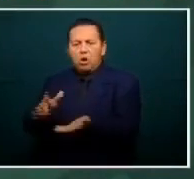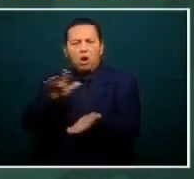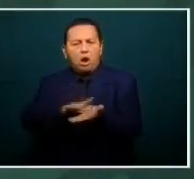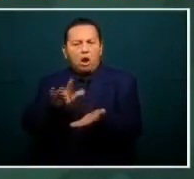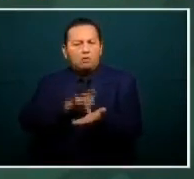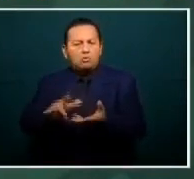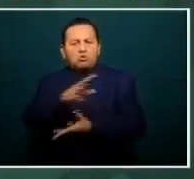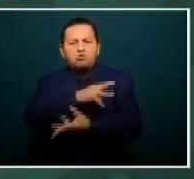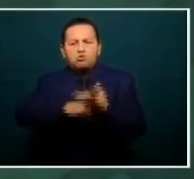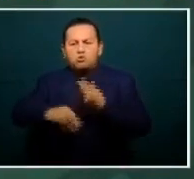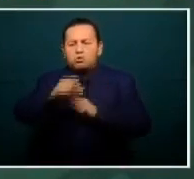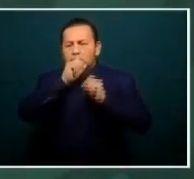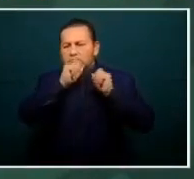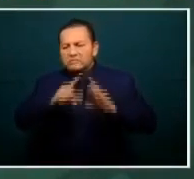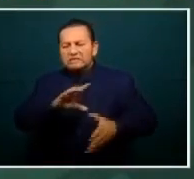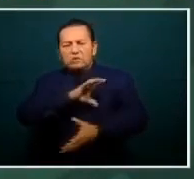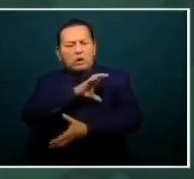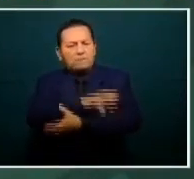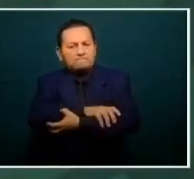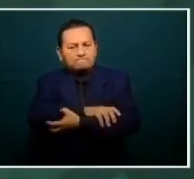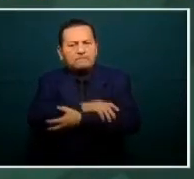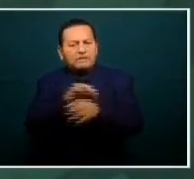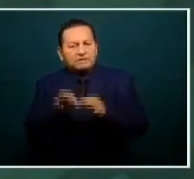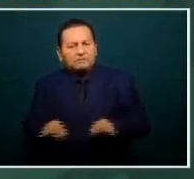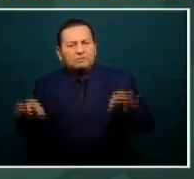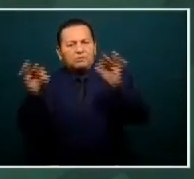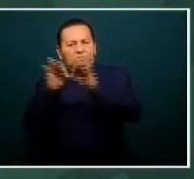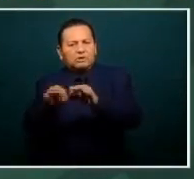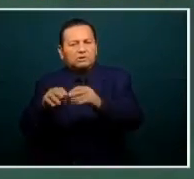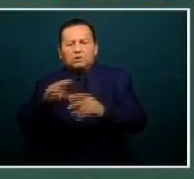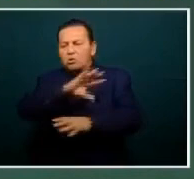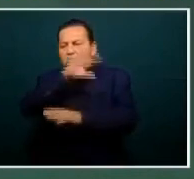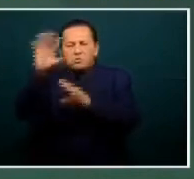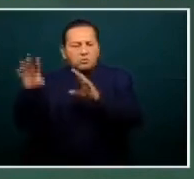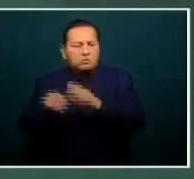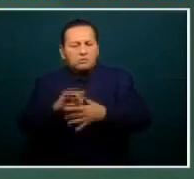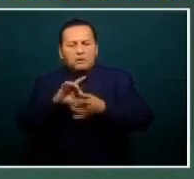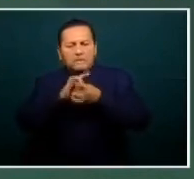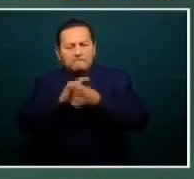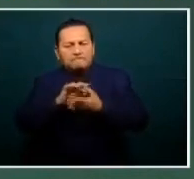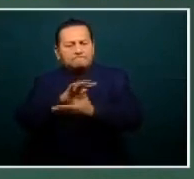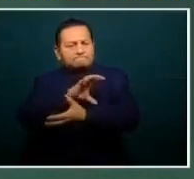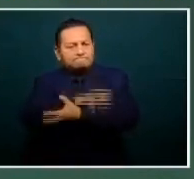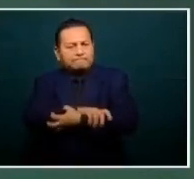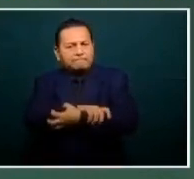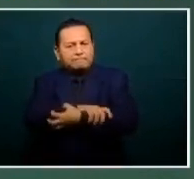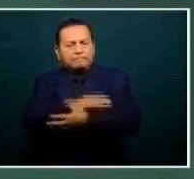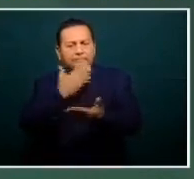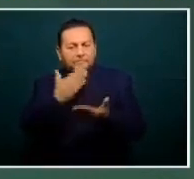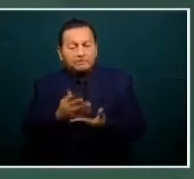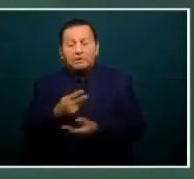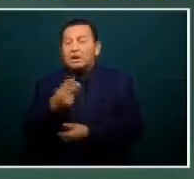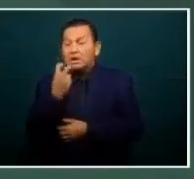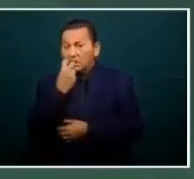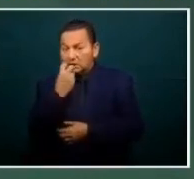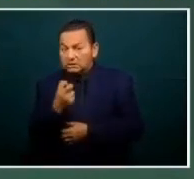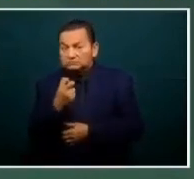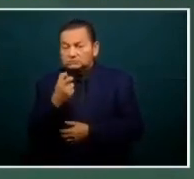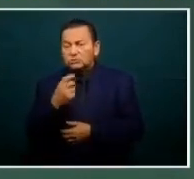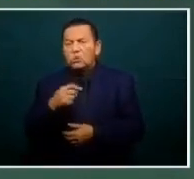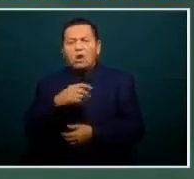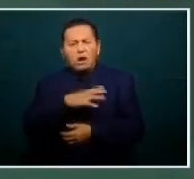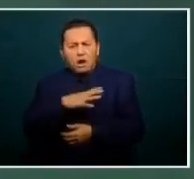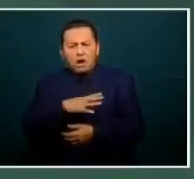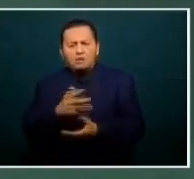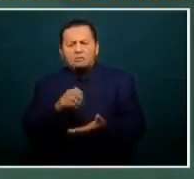cooperation between countries and people, and overall fraternity, universal